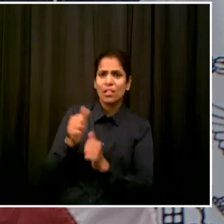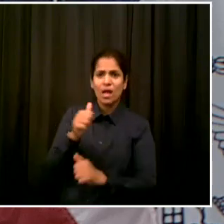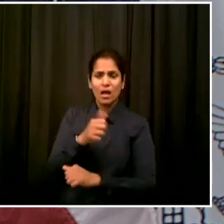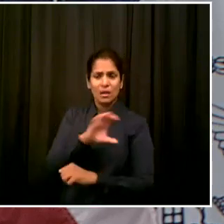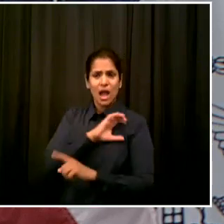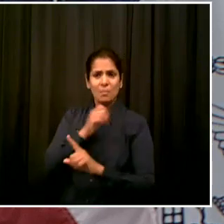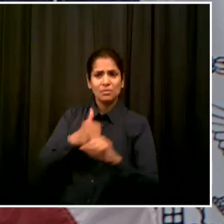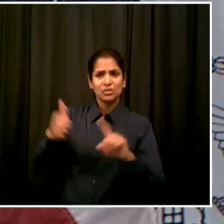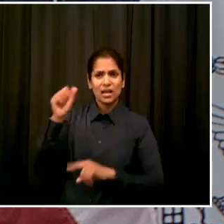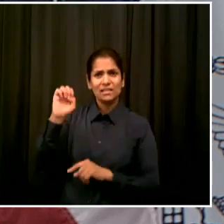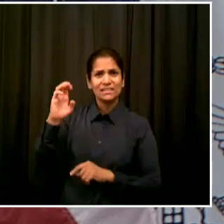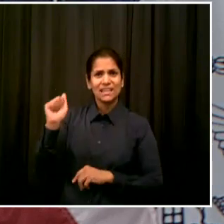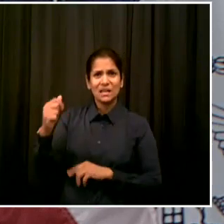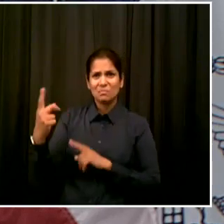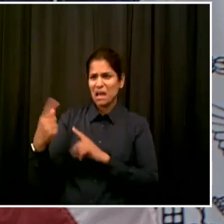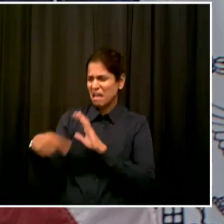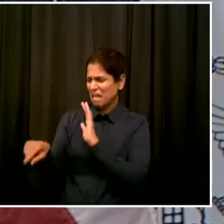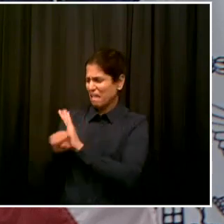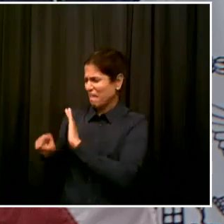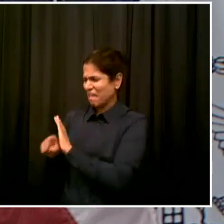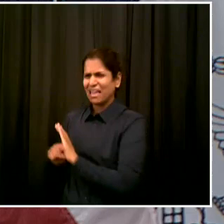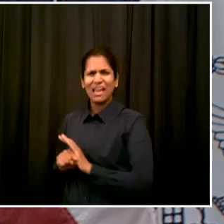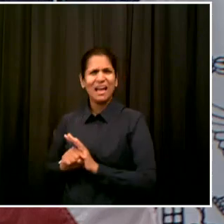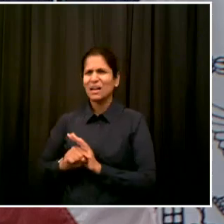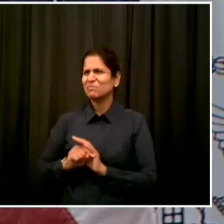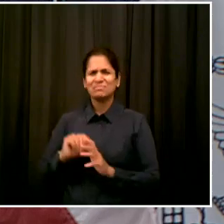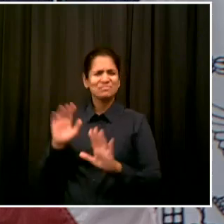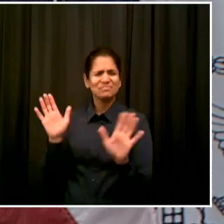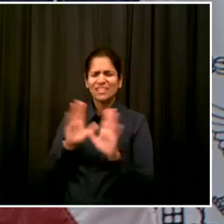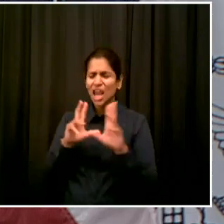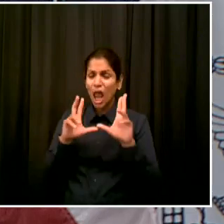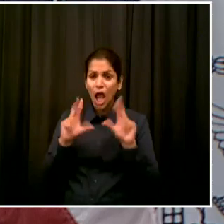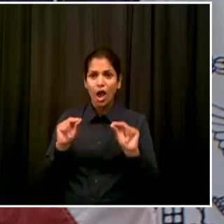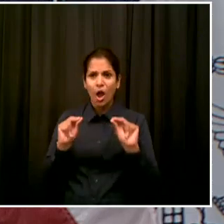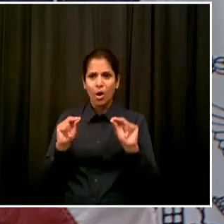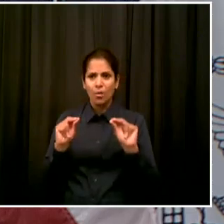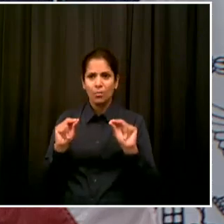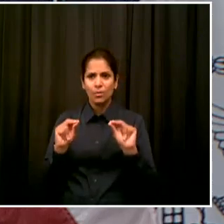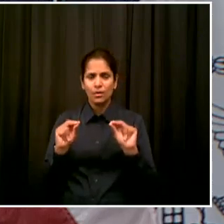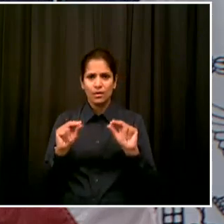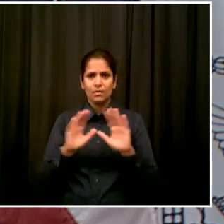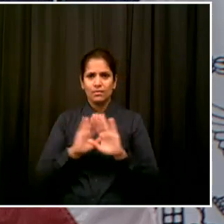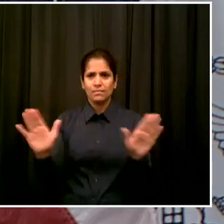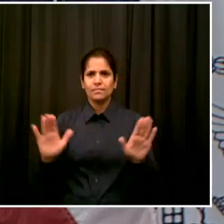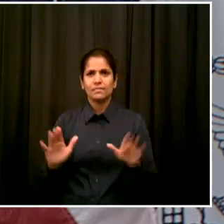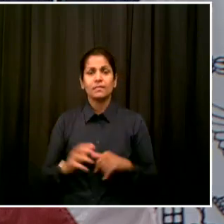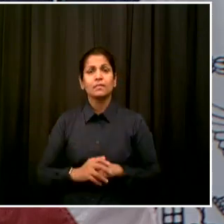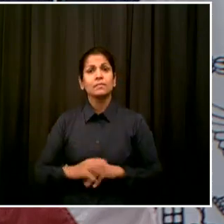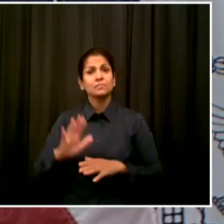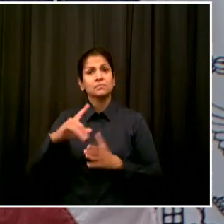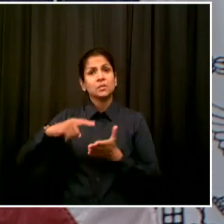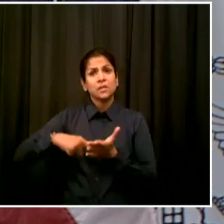on every single thing. That's normal. But we have had really productive conversations about how we're going to move forward in this